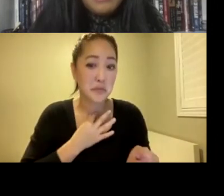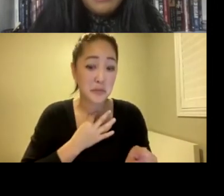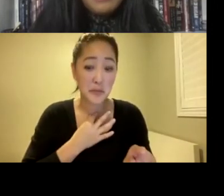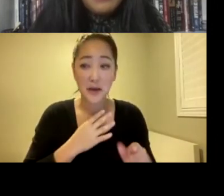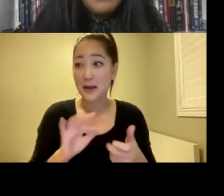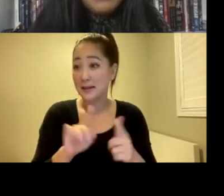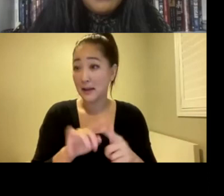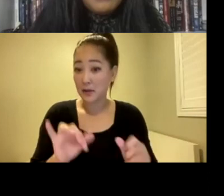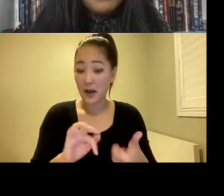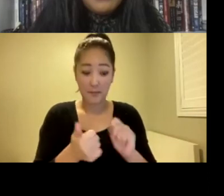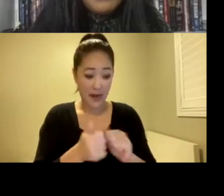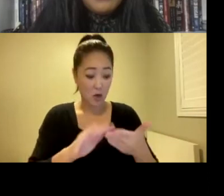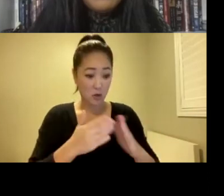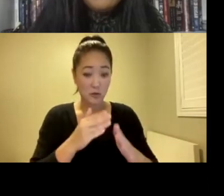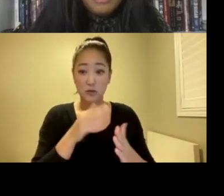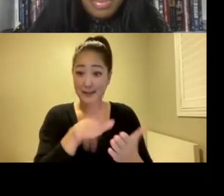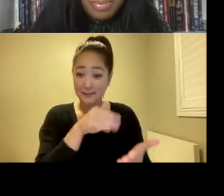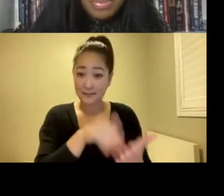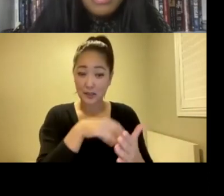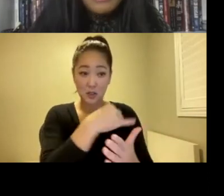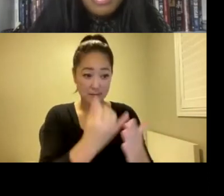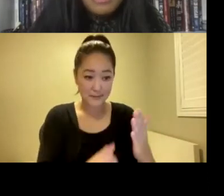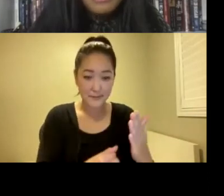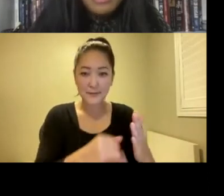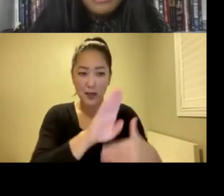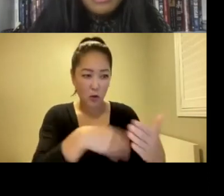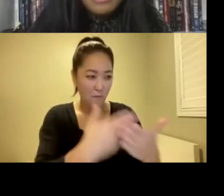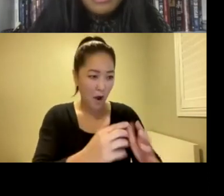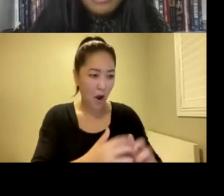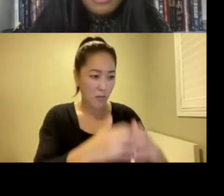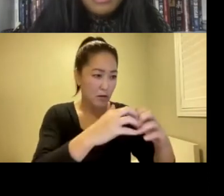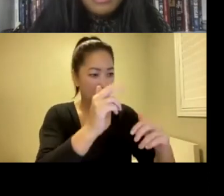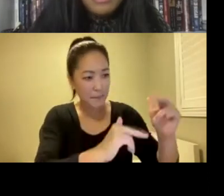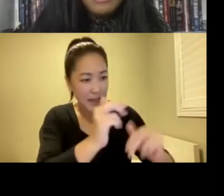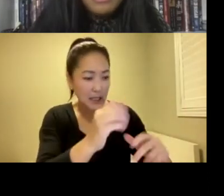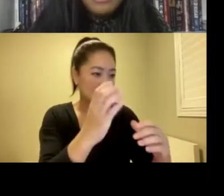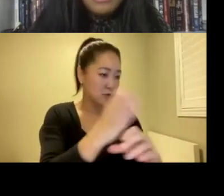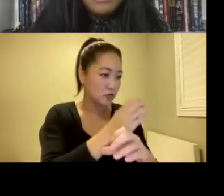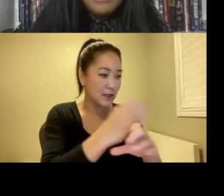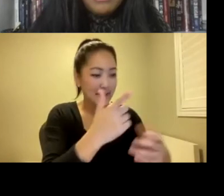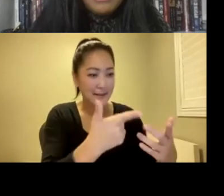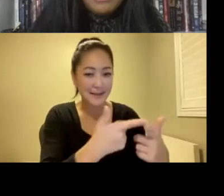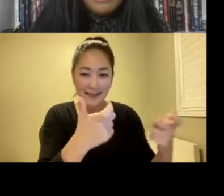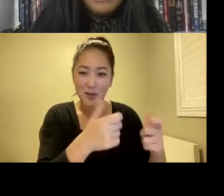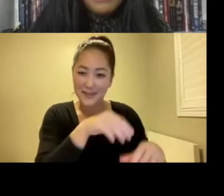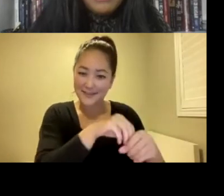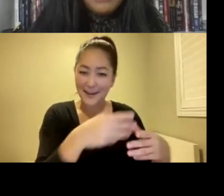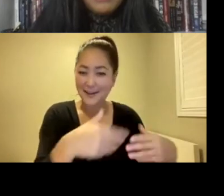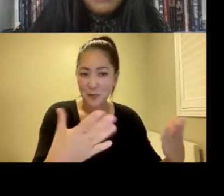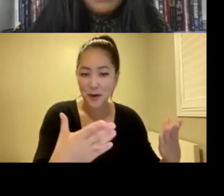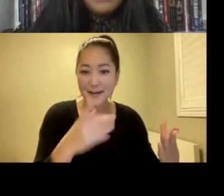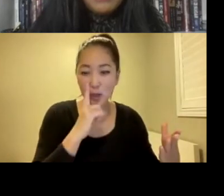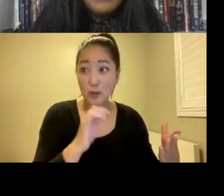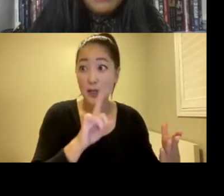design really matter to the community. And there's always this like challenge, you know, what are the